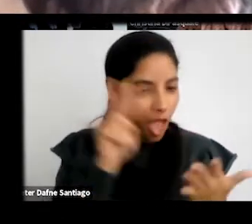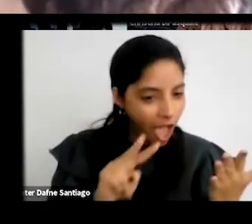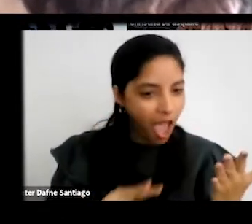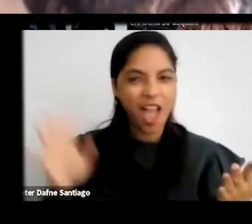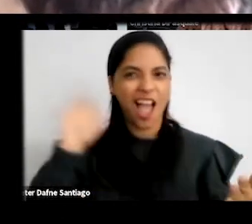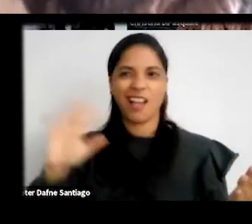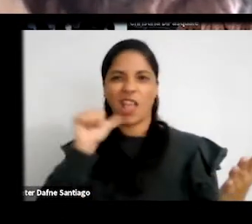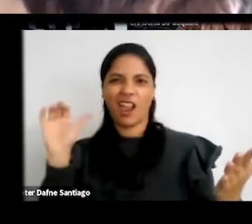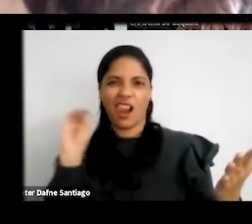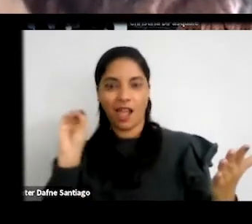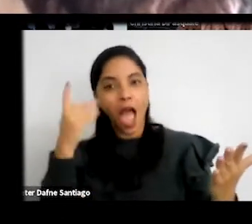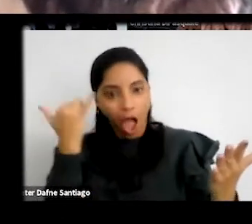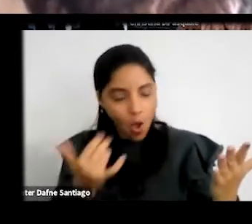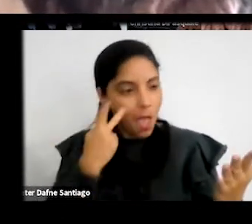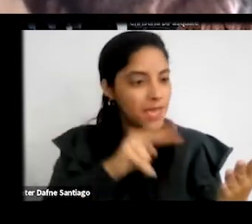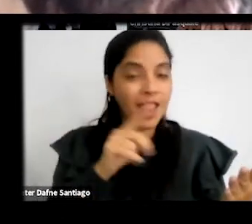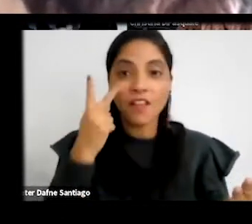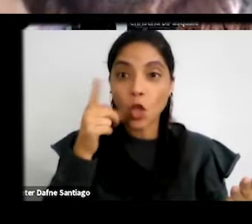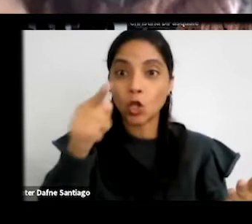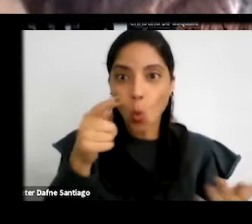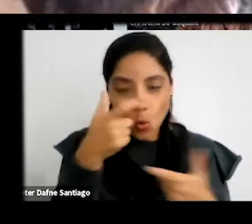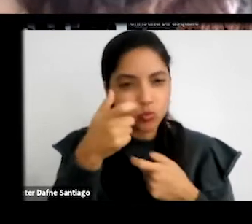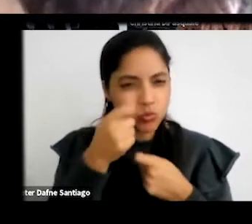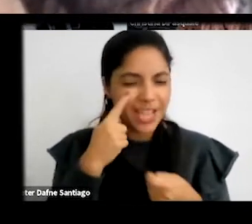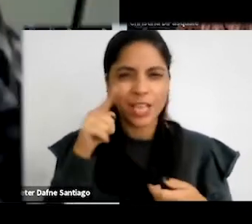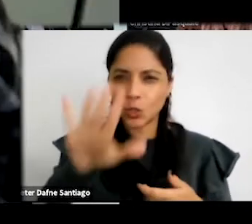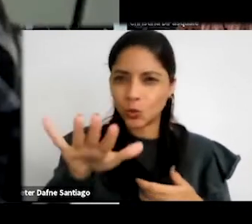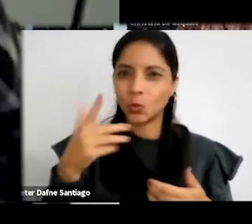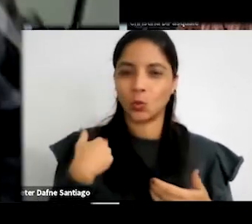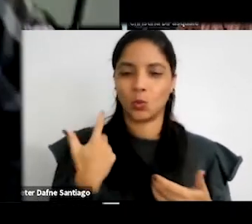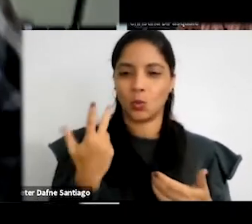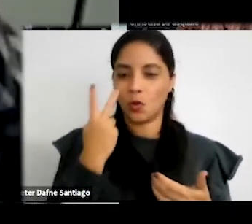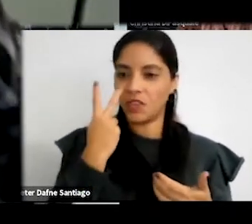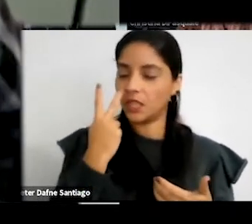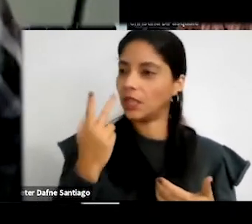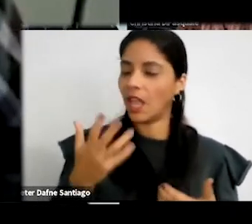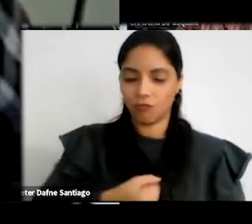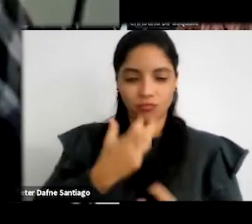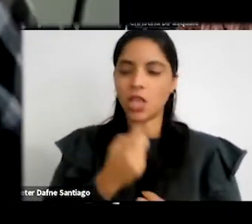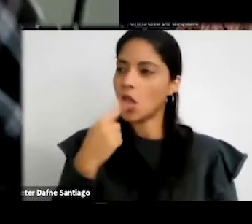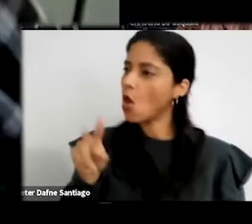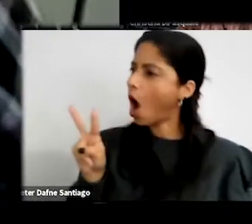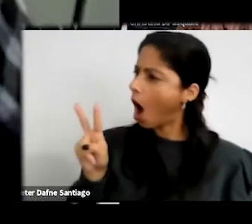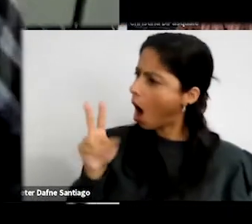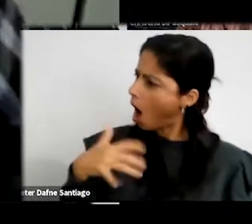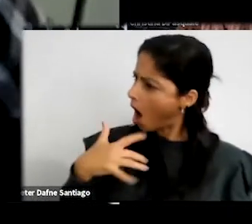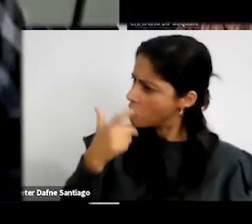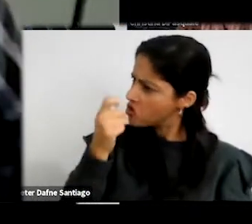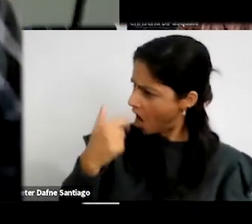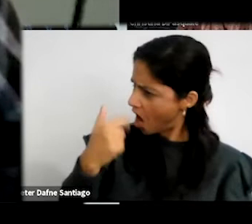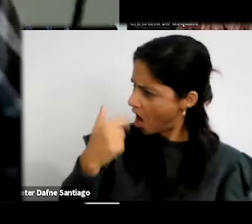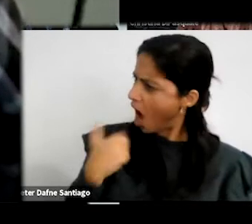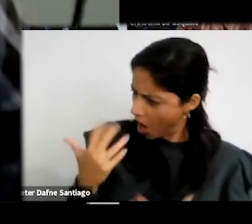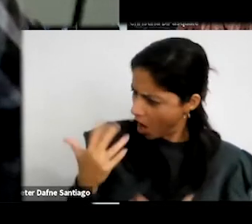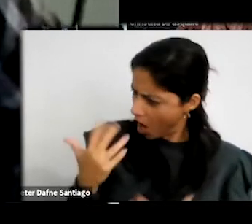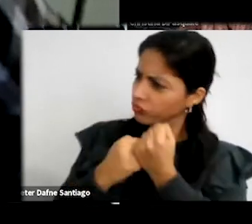that you had an interest and an investment in it, and then they become interested and invested as well. It's almost infectious when people see